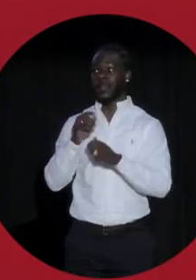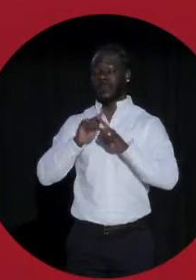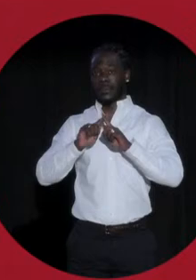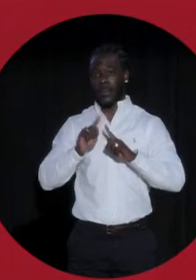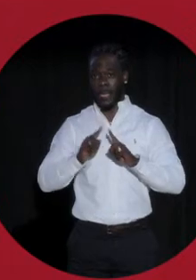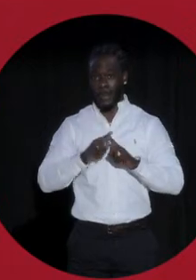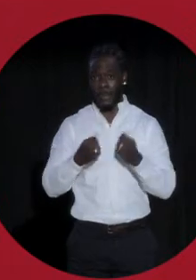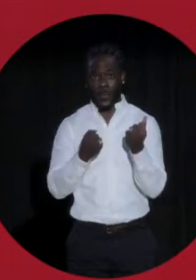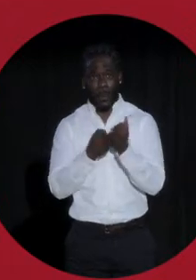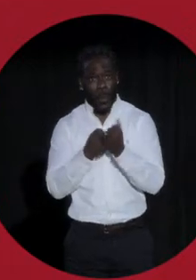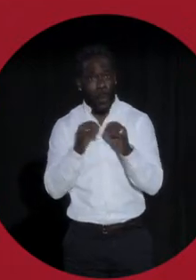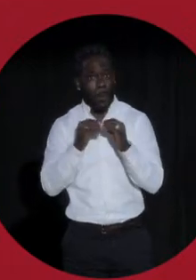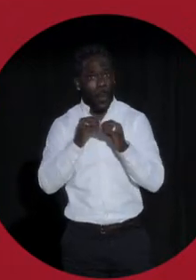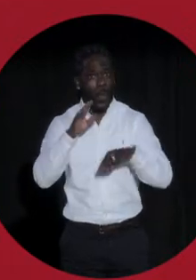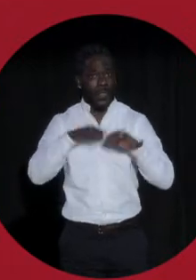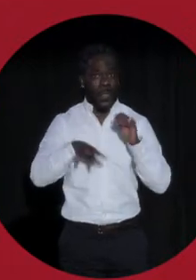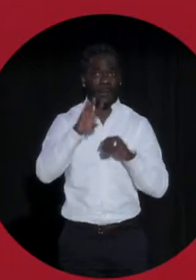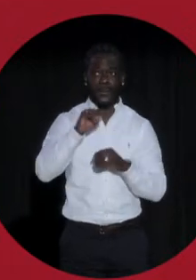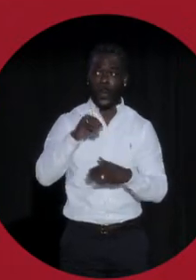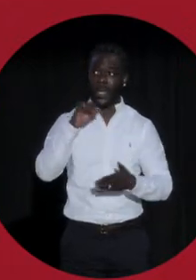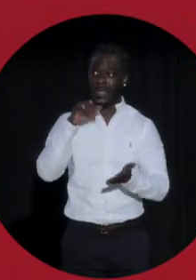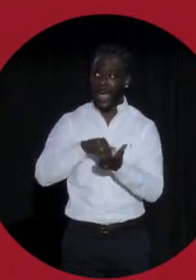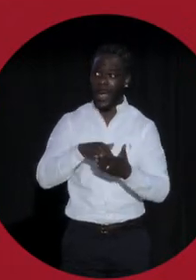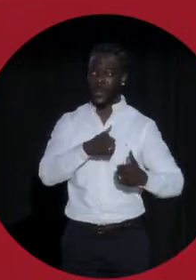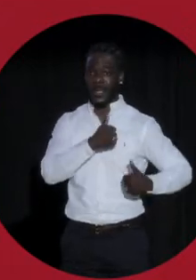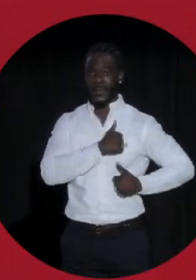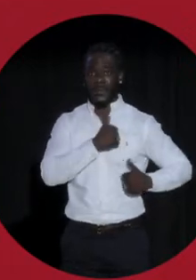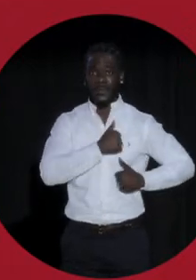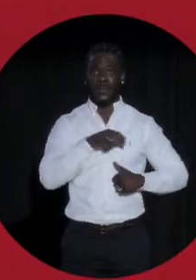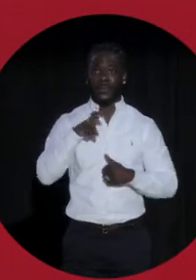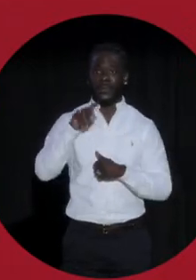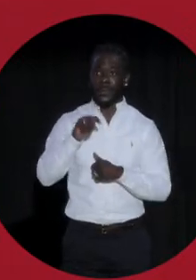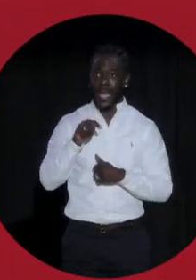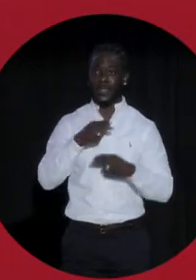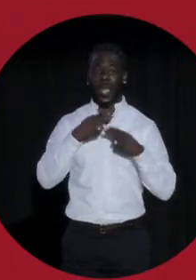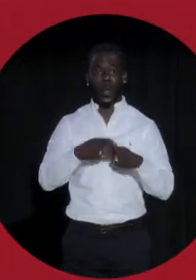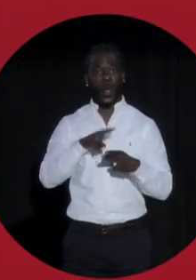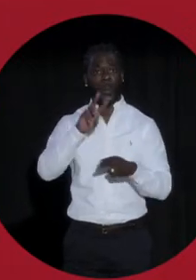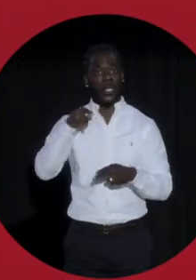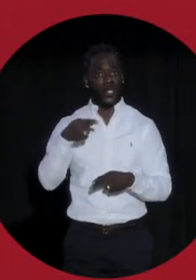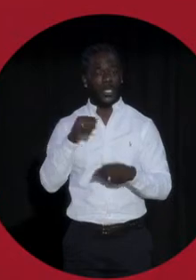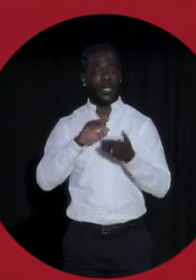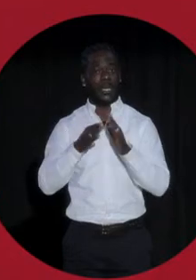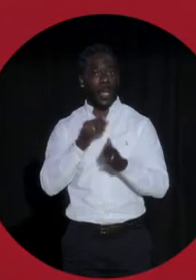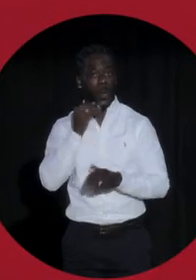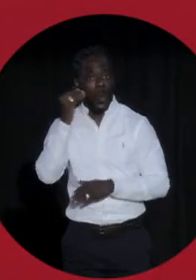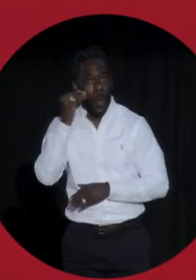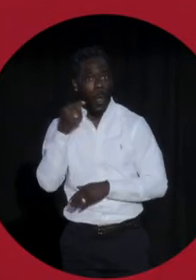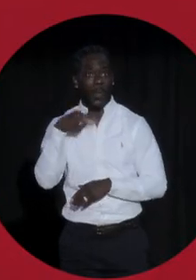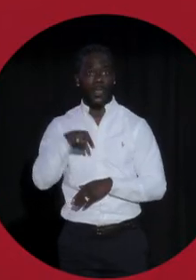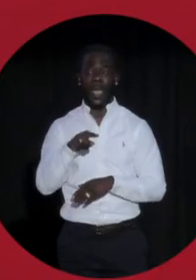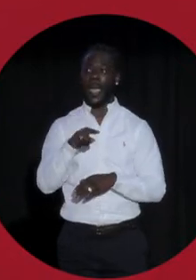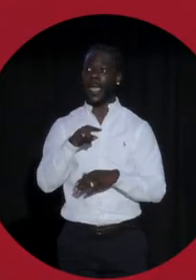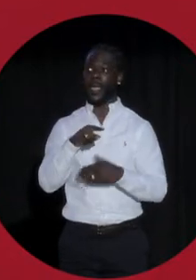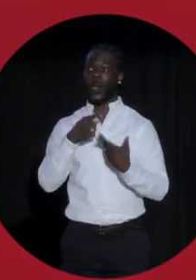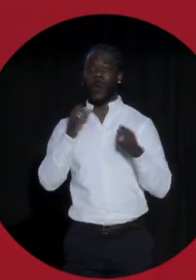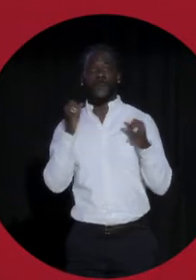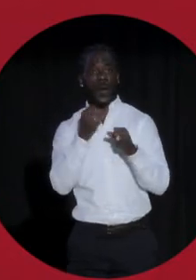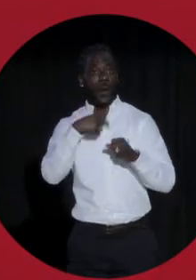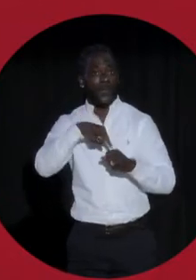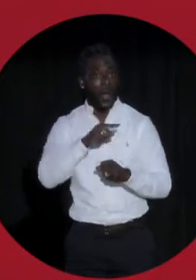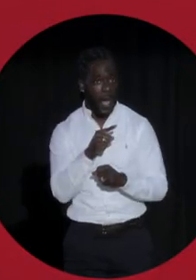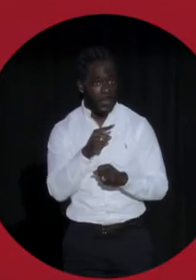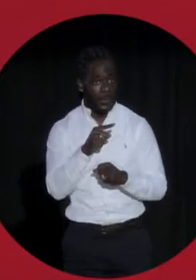than 40,000 veterans who call Prince George's County home. They went into harm's way, arriving